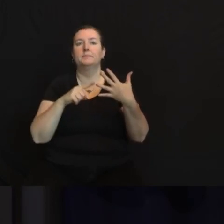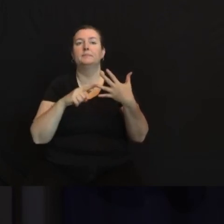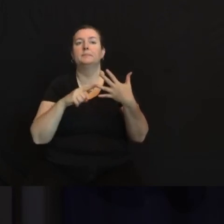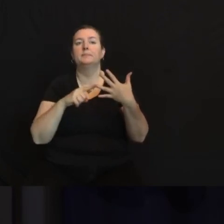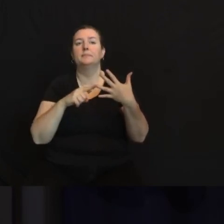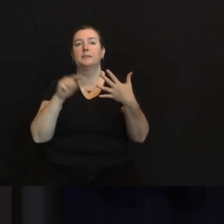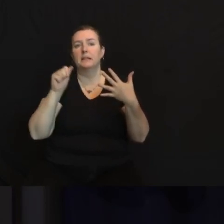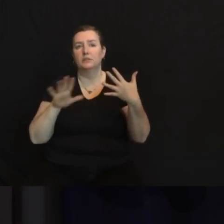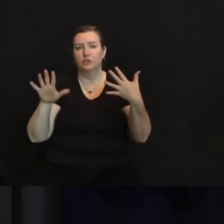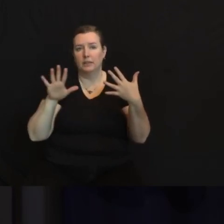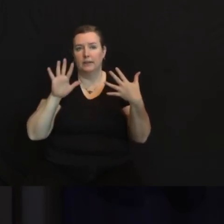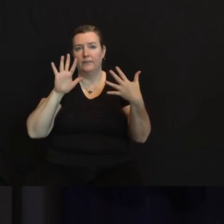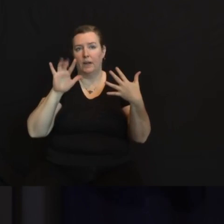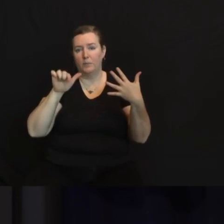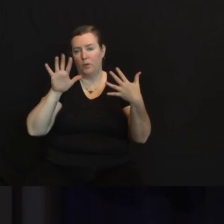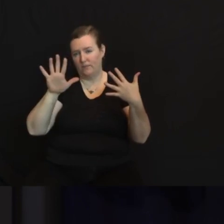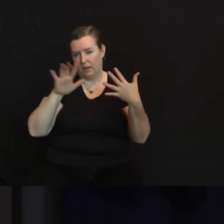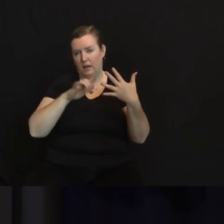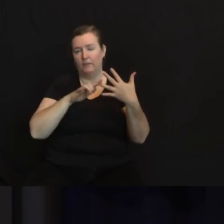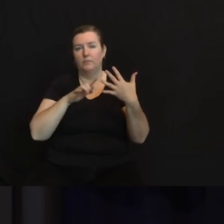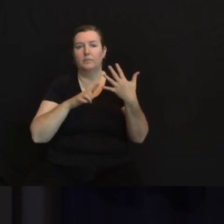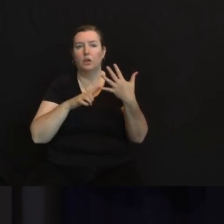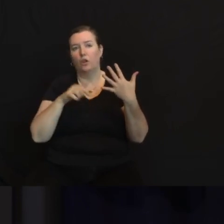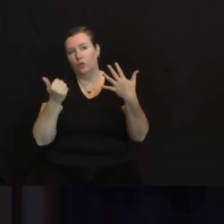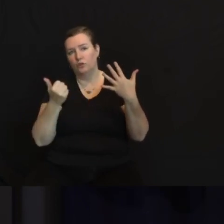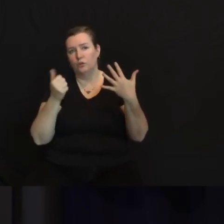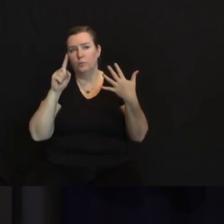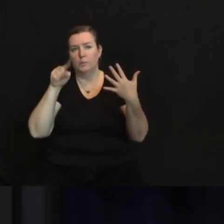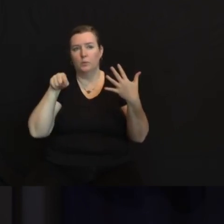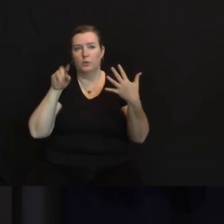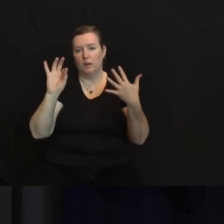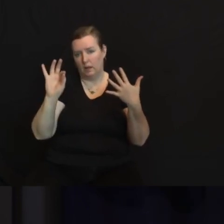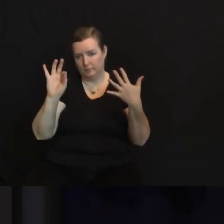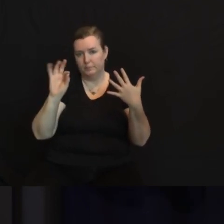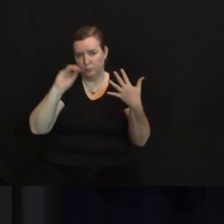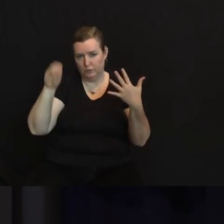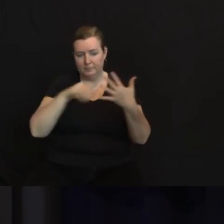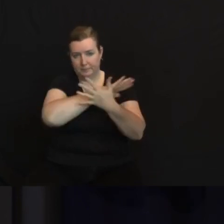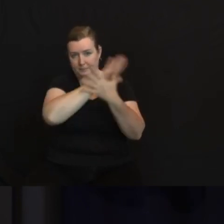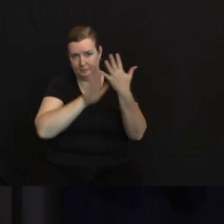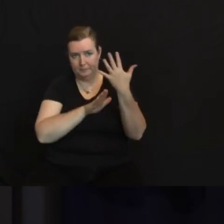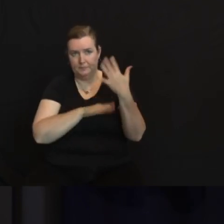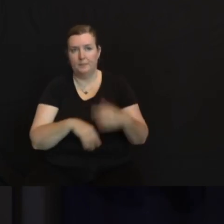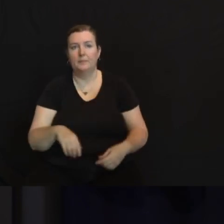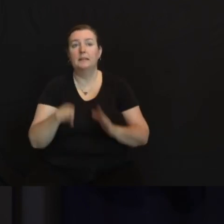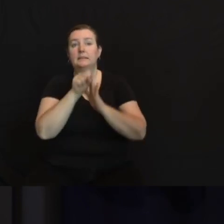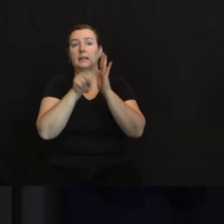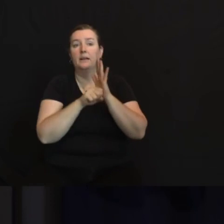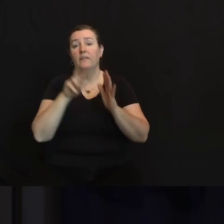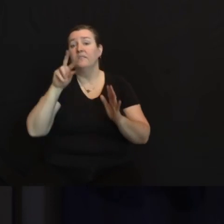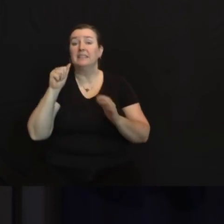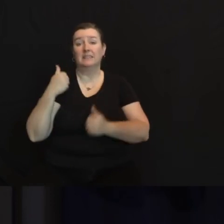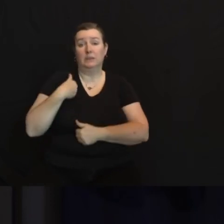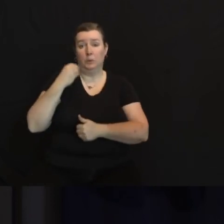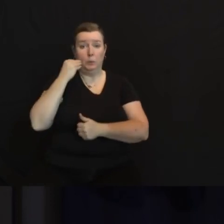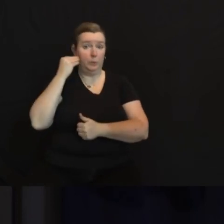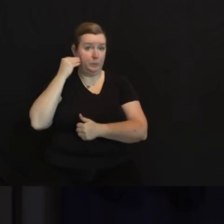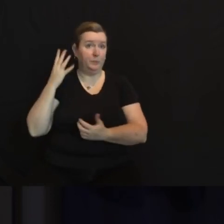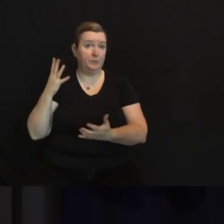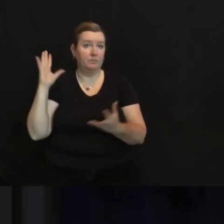Asian 5.5, other 1.9. At the state veterans' homes, there are a total cumulatively